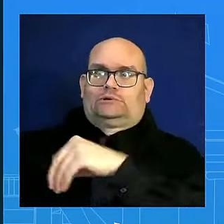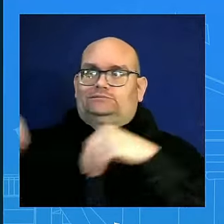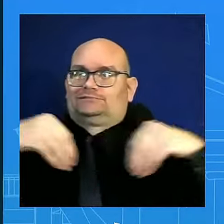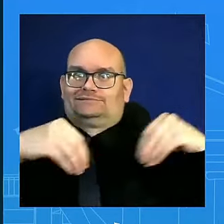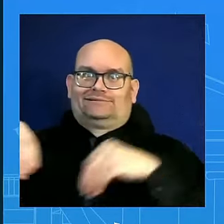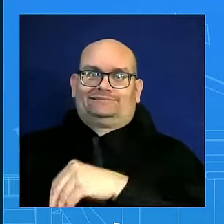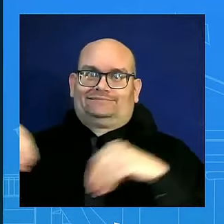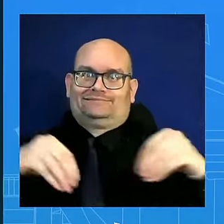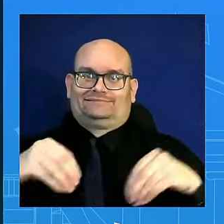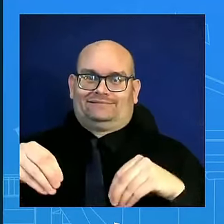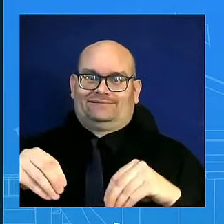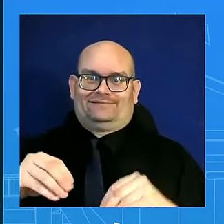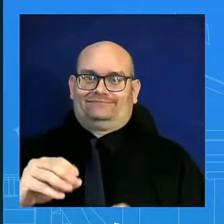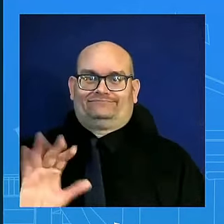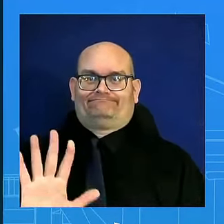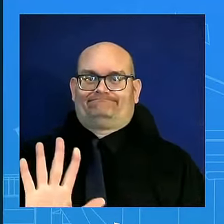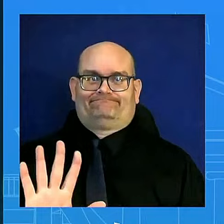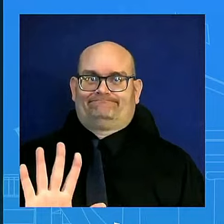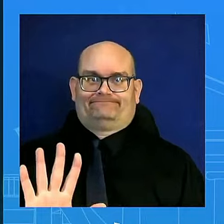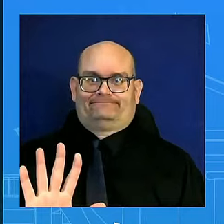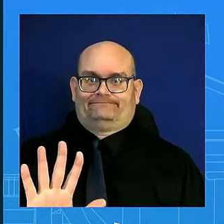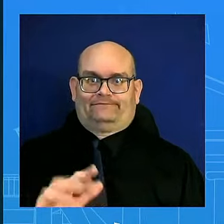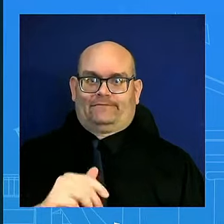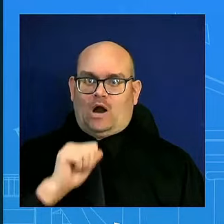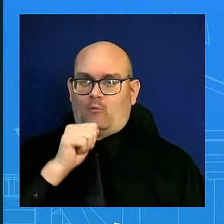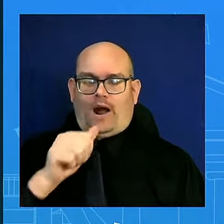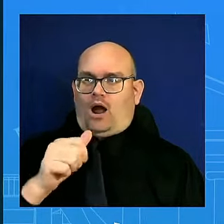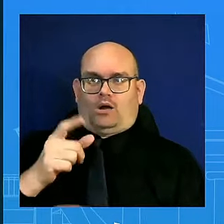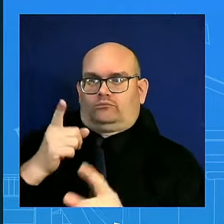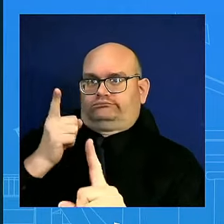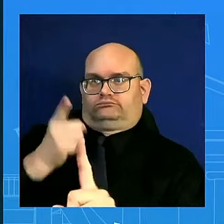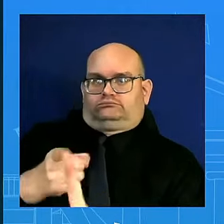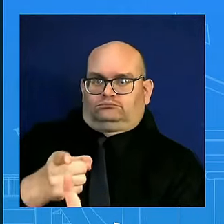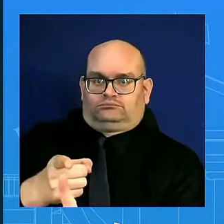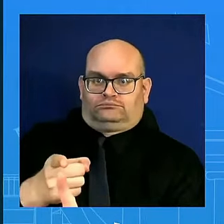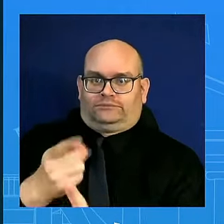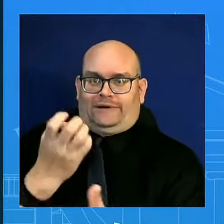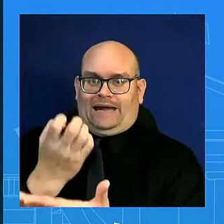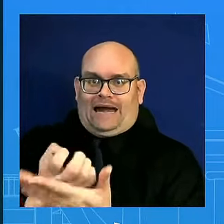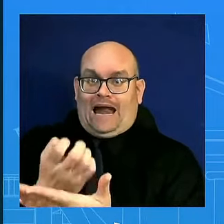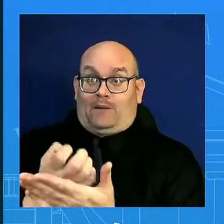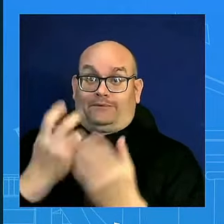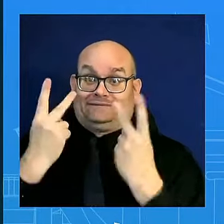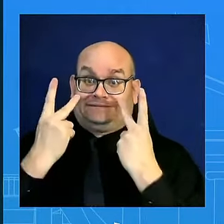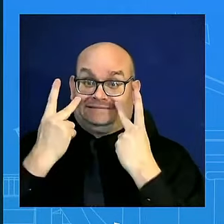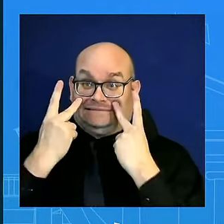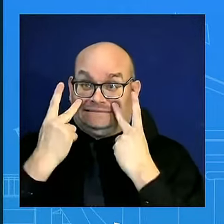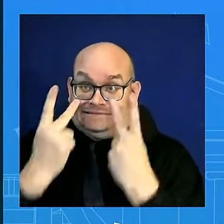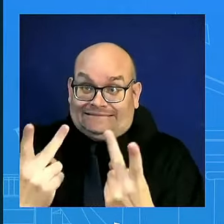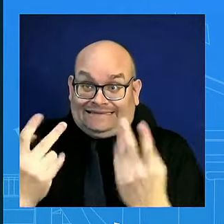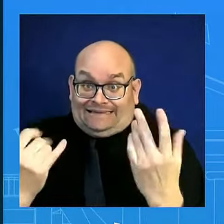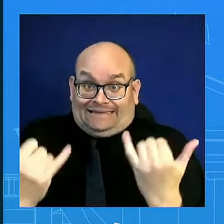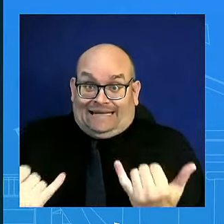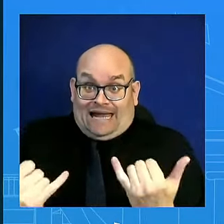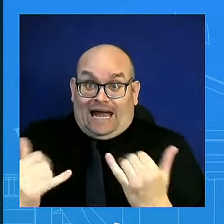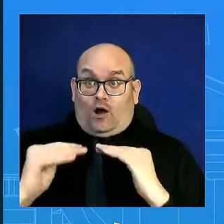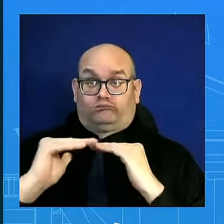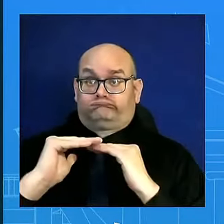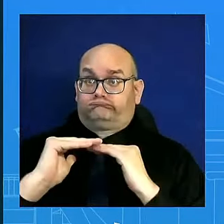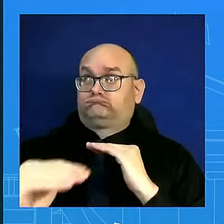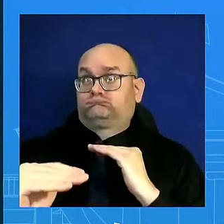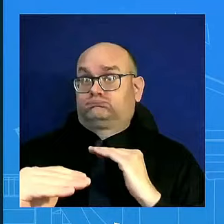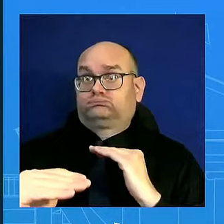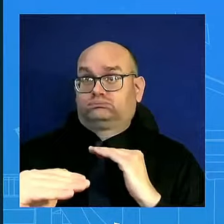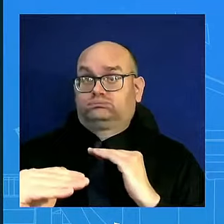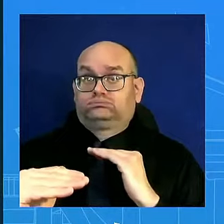What I'm going to speak to is the economy as we see it right now, as we view it. It is resilient. That is what's important. I've laid